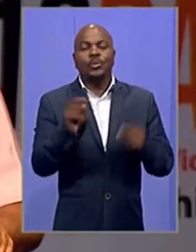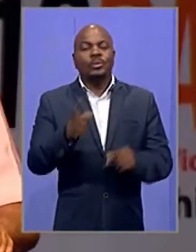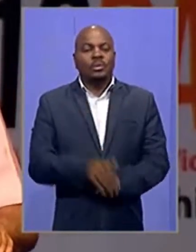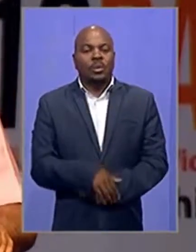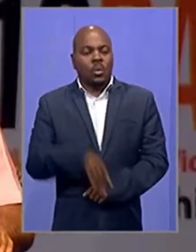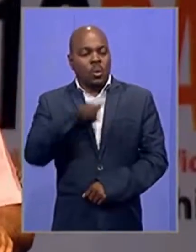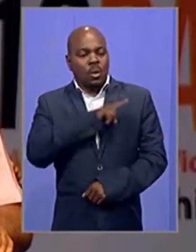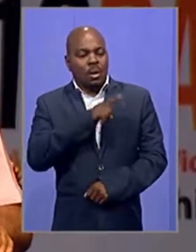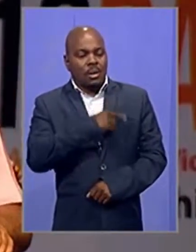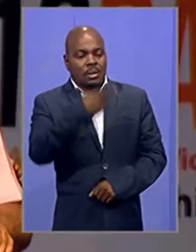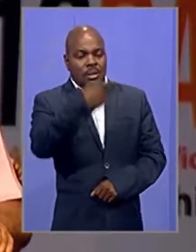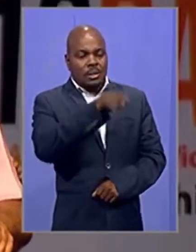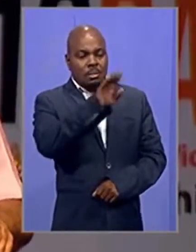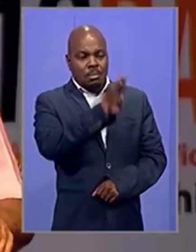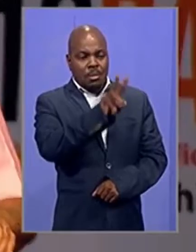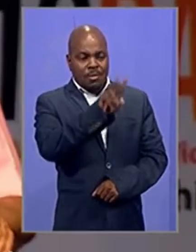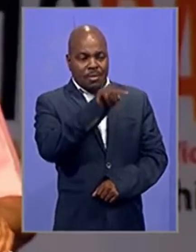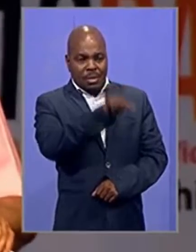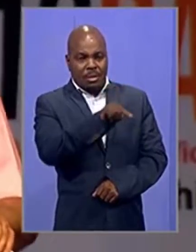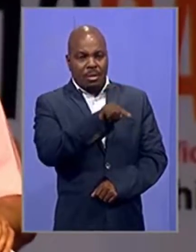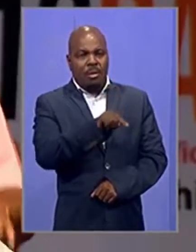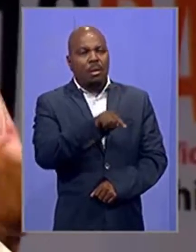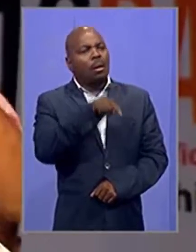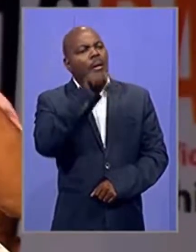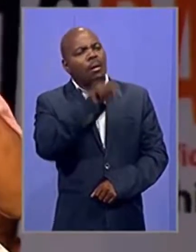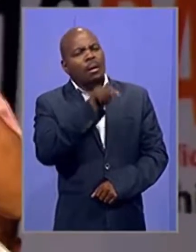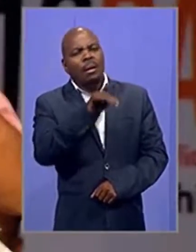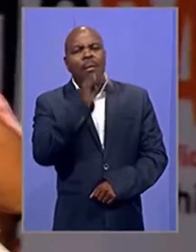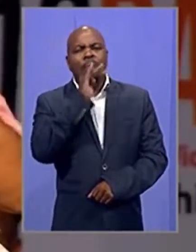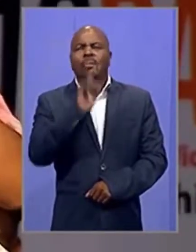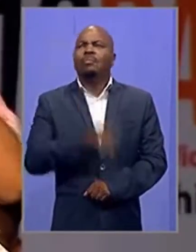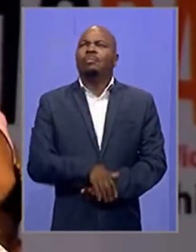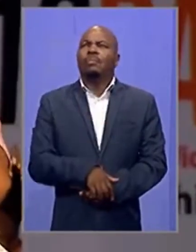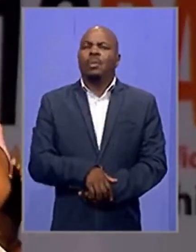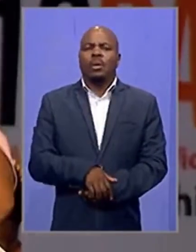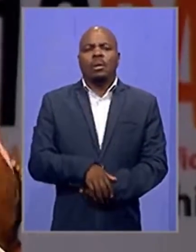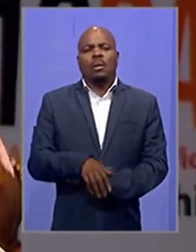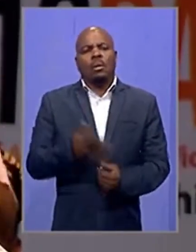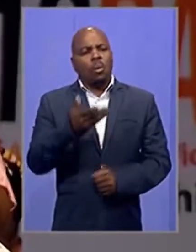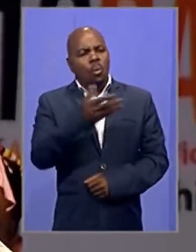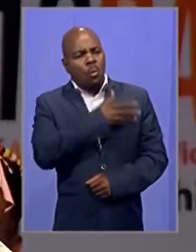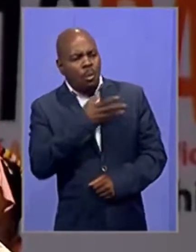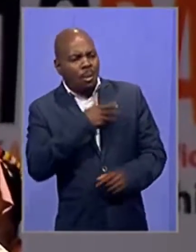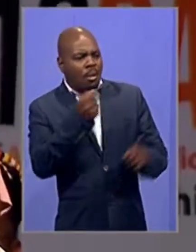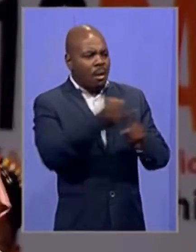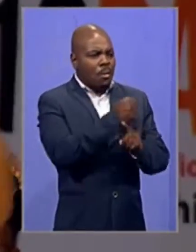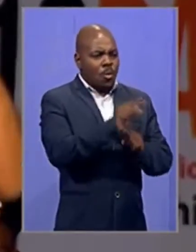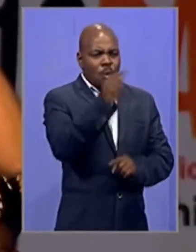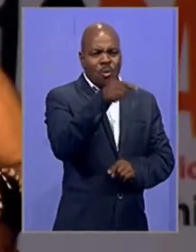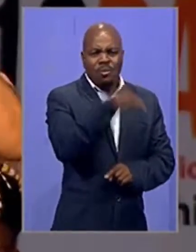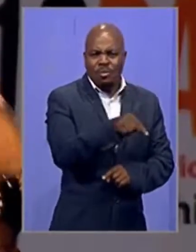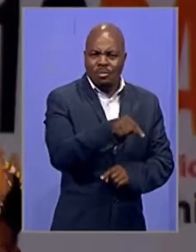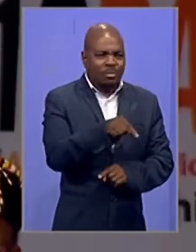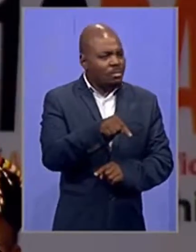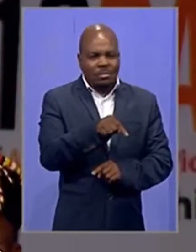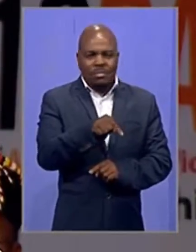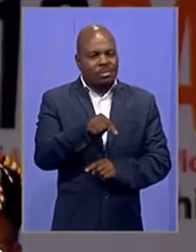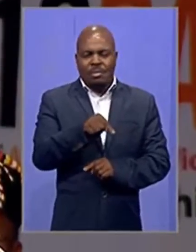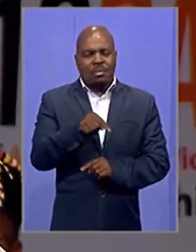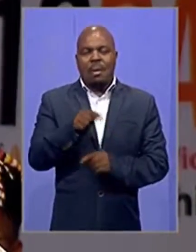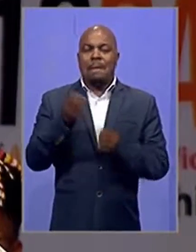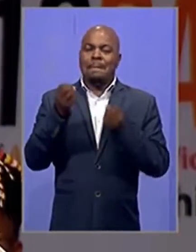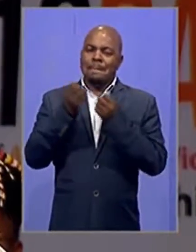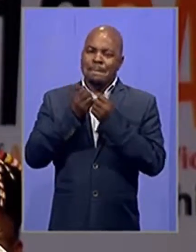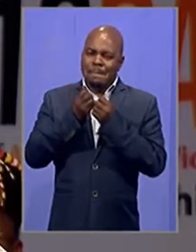Because gender-based violence cannot only necessarily talk about violence against women. There is a lot